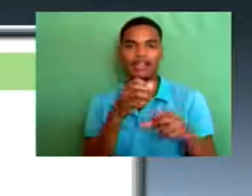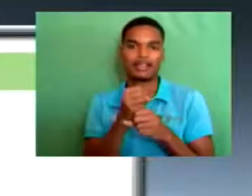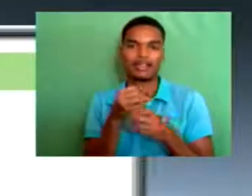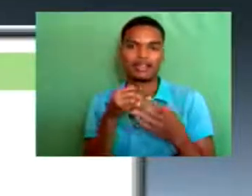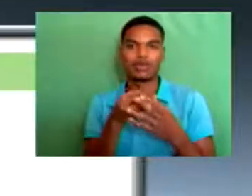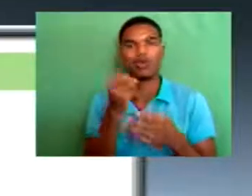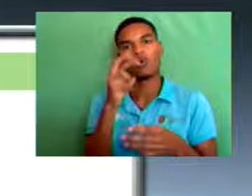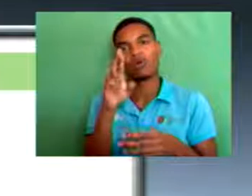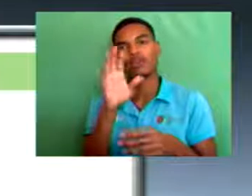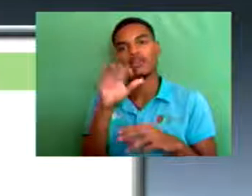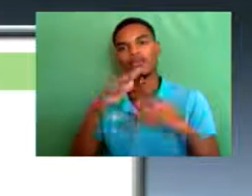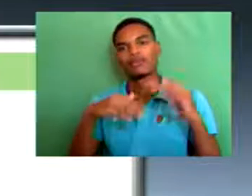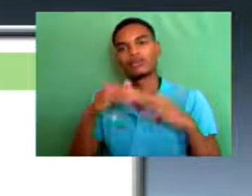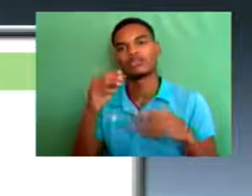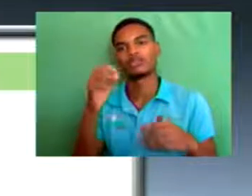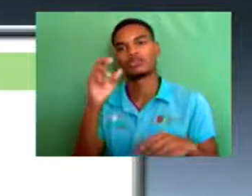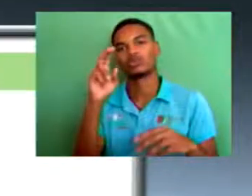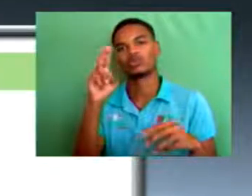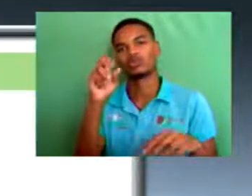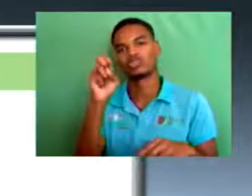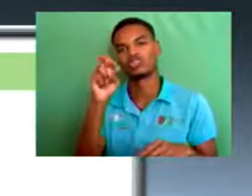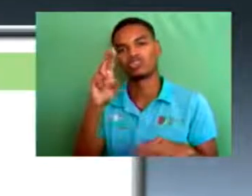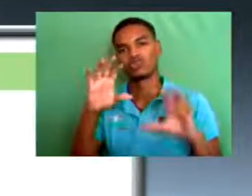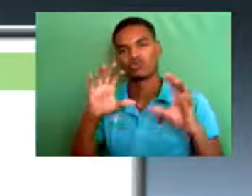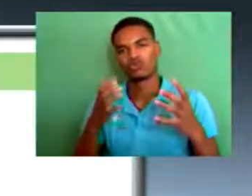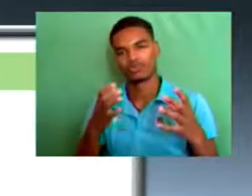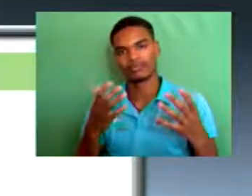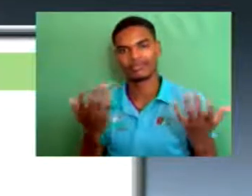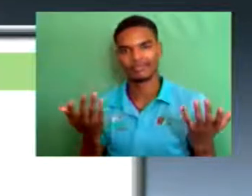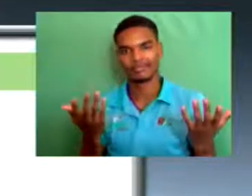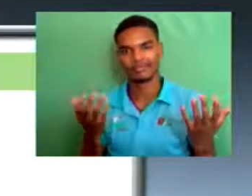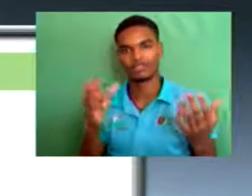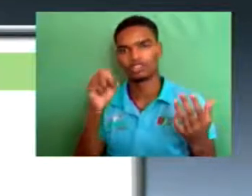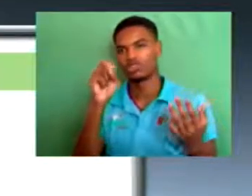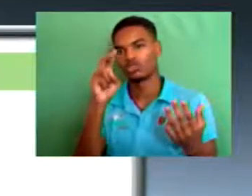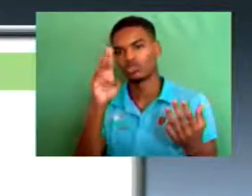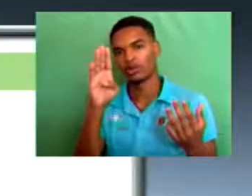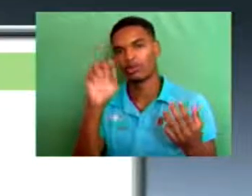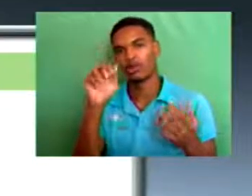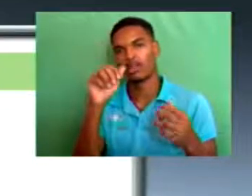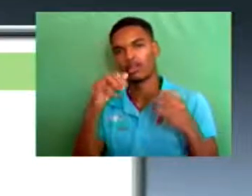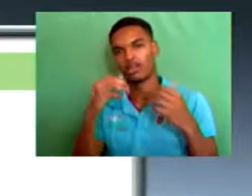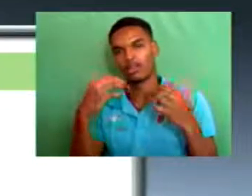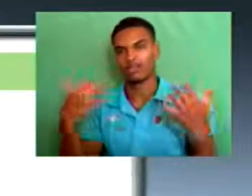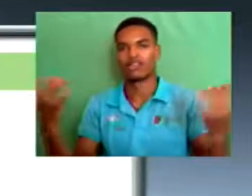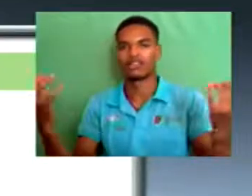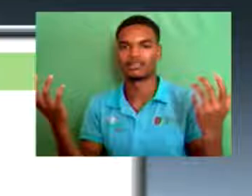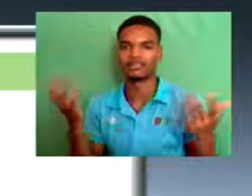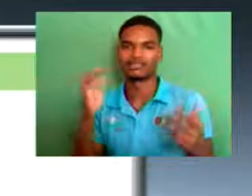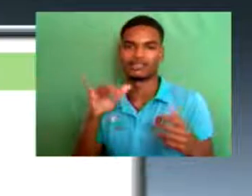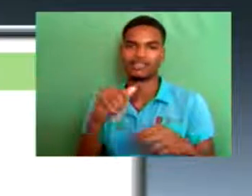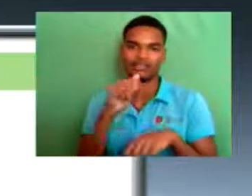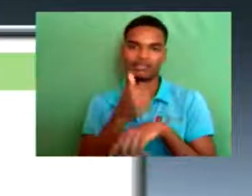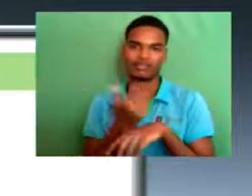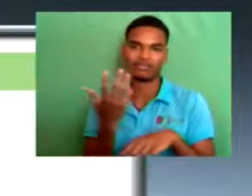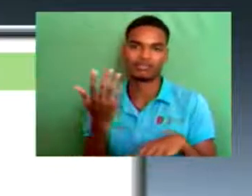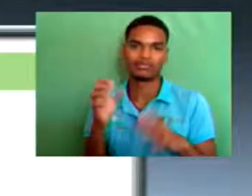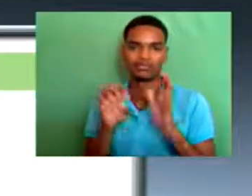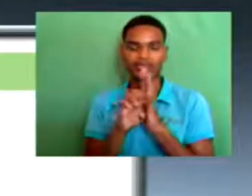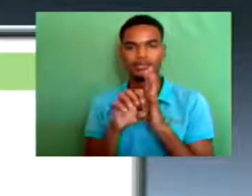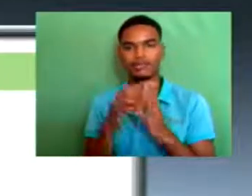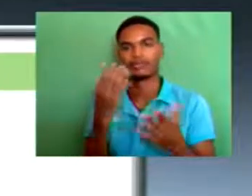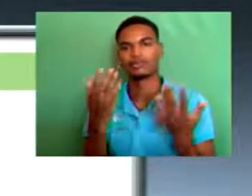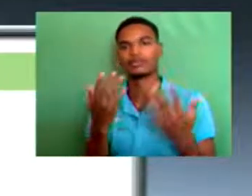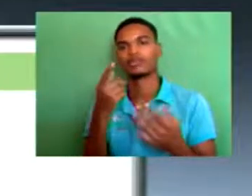a sub-audience, that could be resort communities. This establishment, for example. And that may be a business case right there where you're